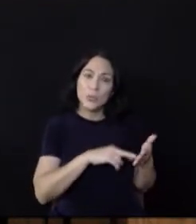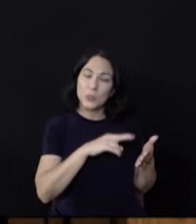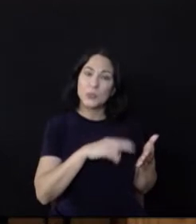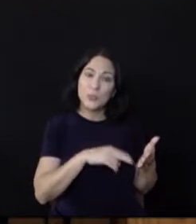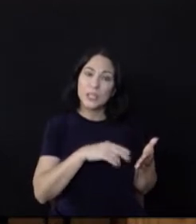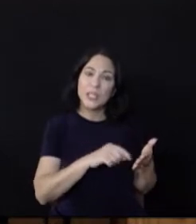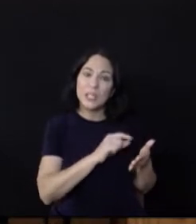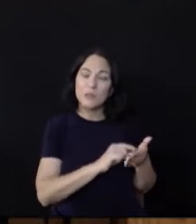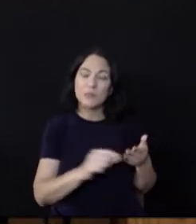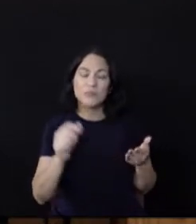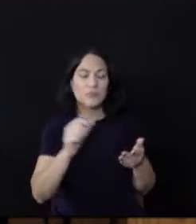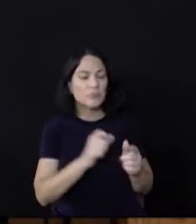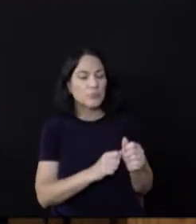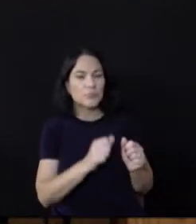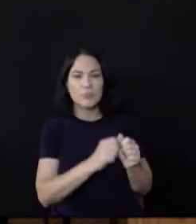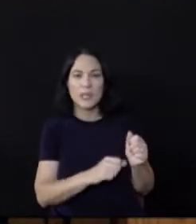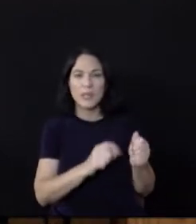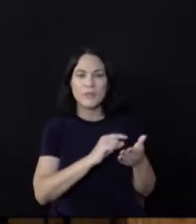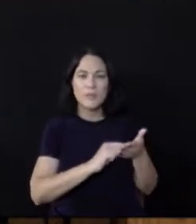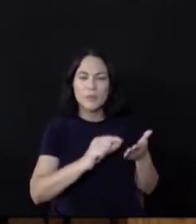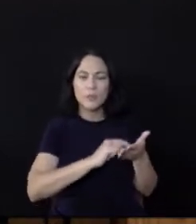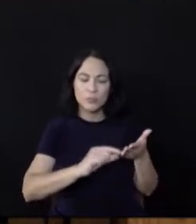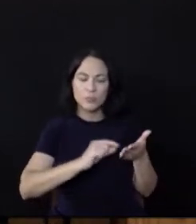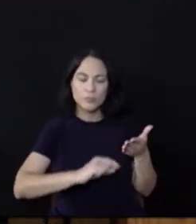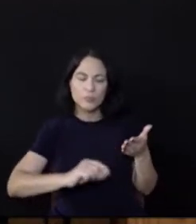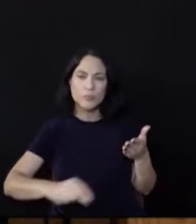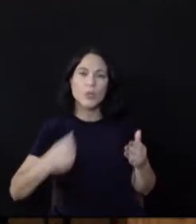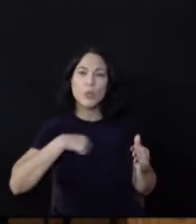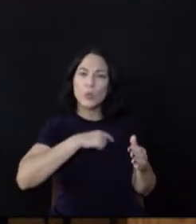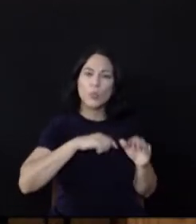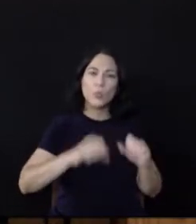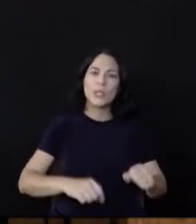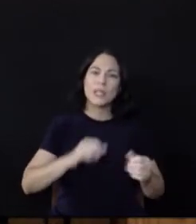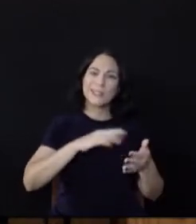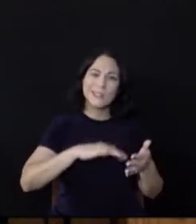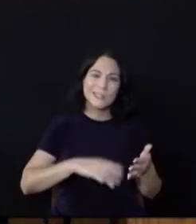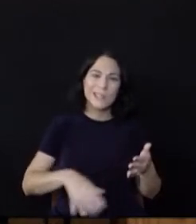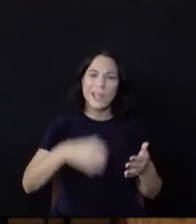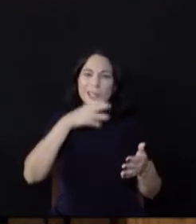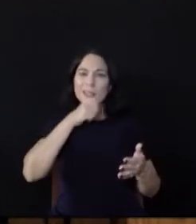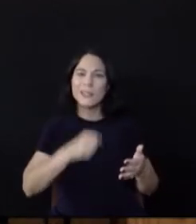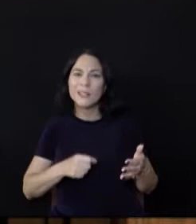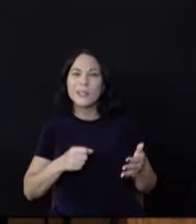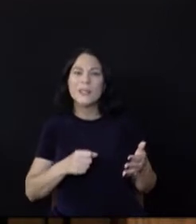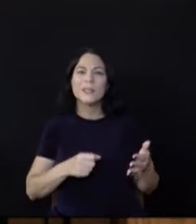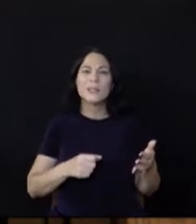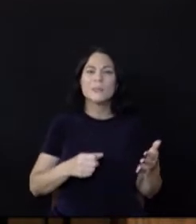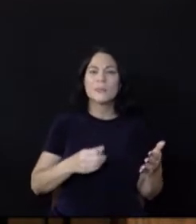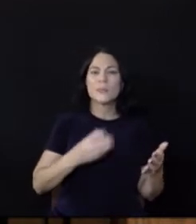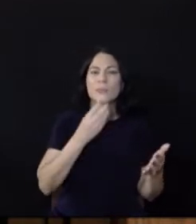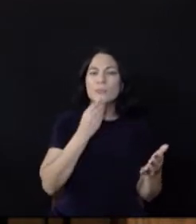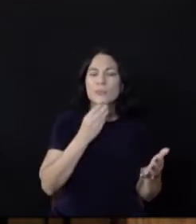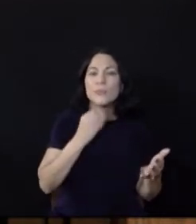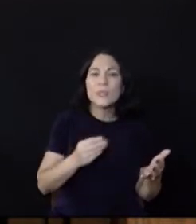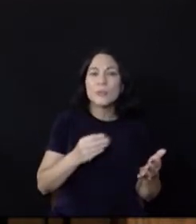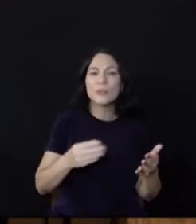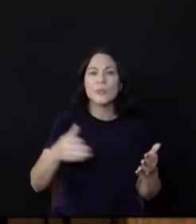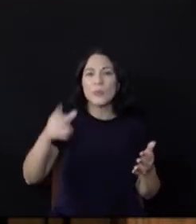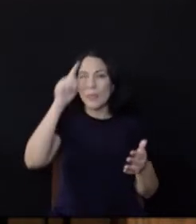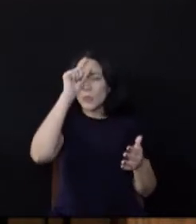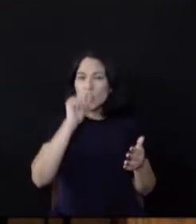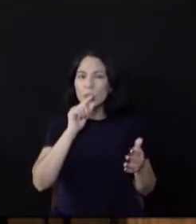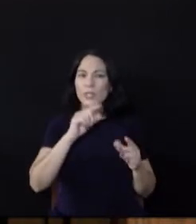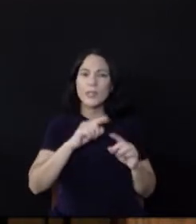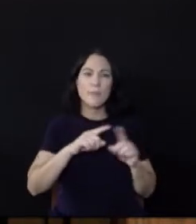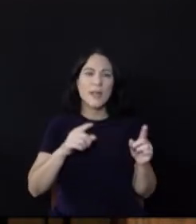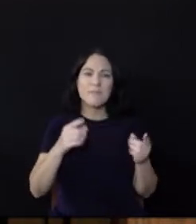we can go through church history, and we can study ancient Hebrew and study ancient Greek, and we can do all of these things. But at the end of the day, none